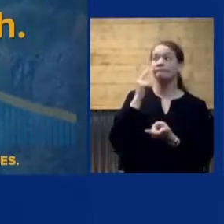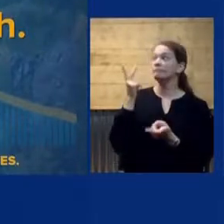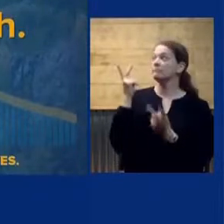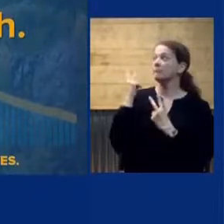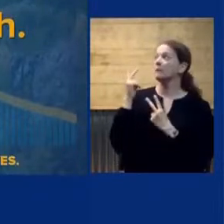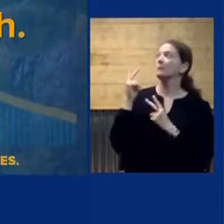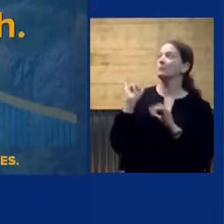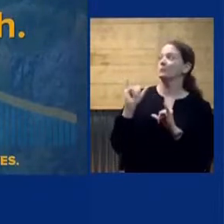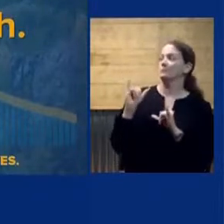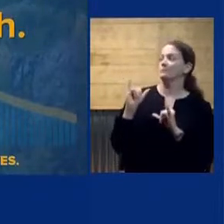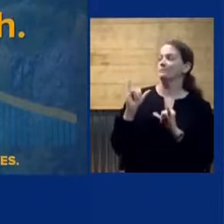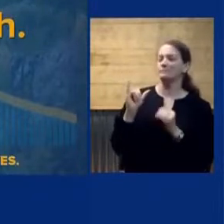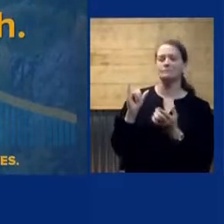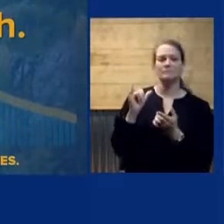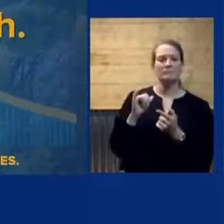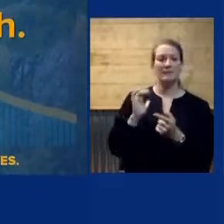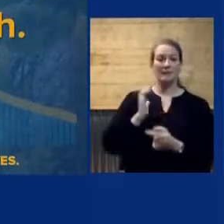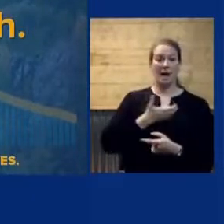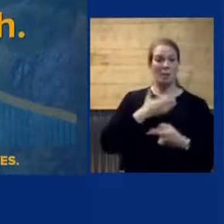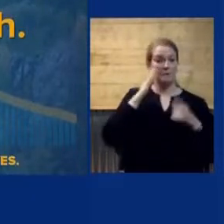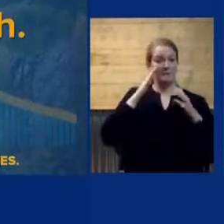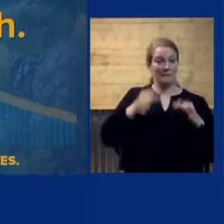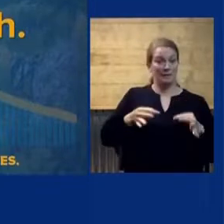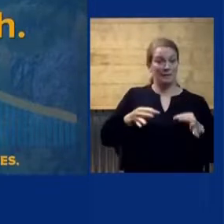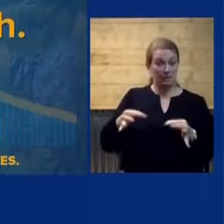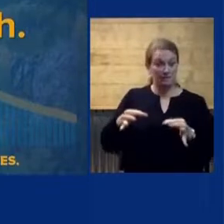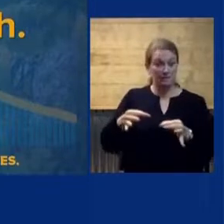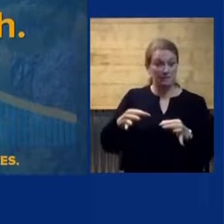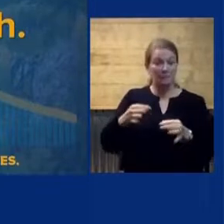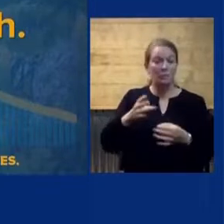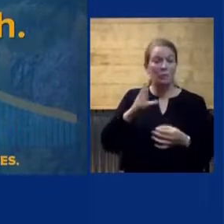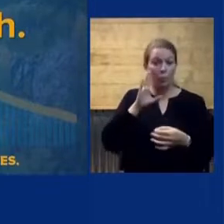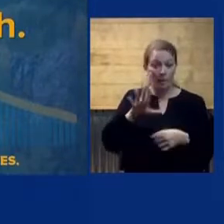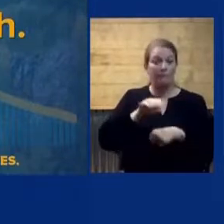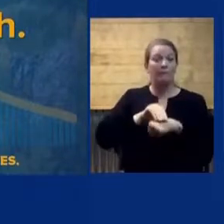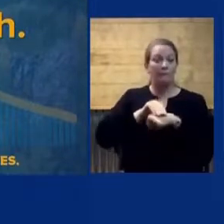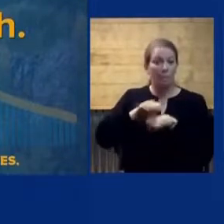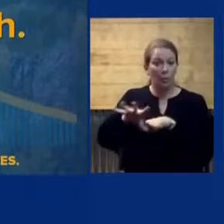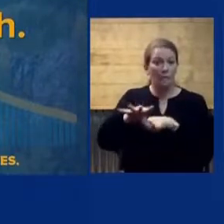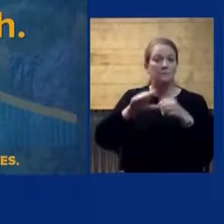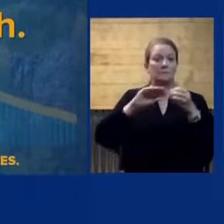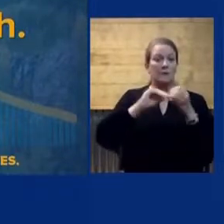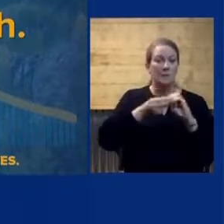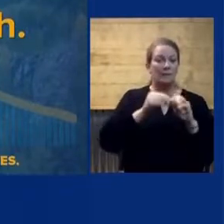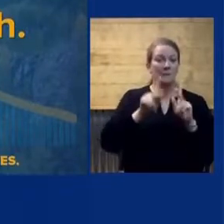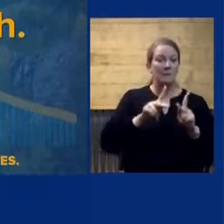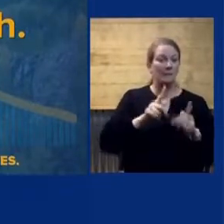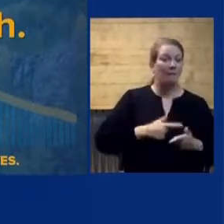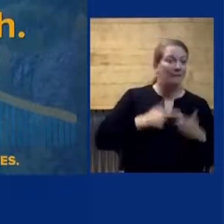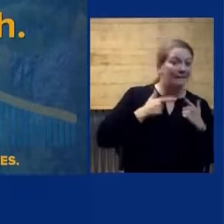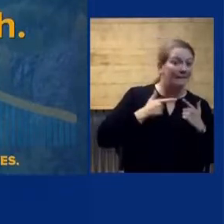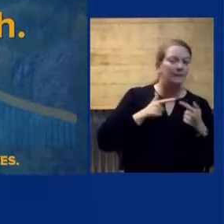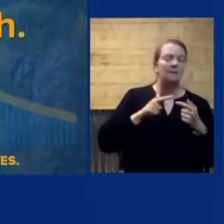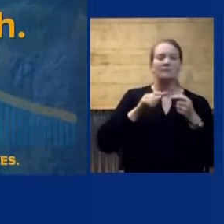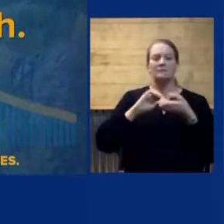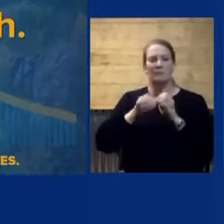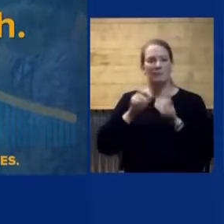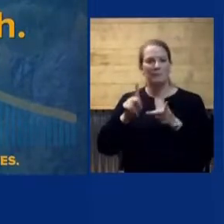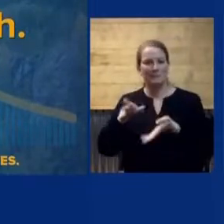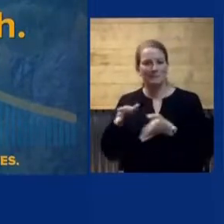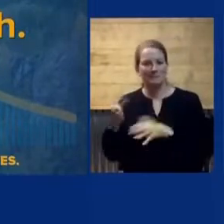will determine how many people live and how many people die. And that is not being overly